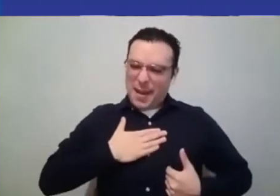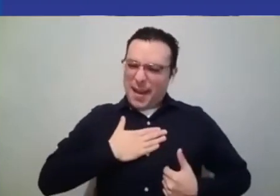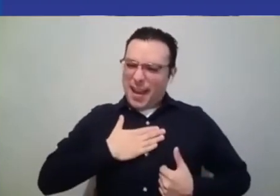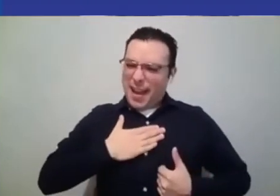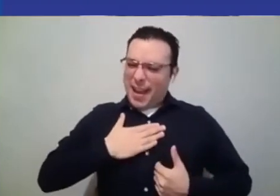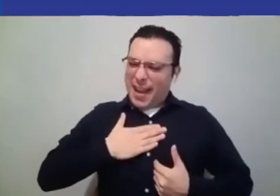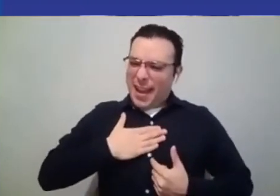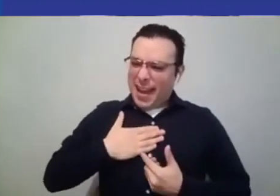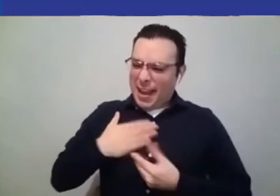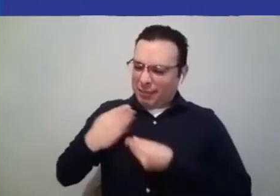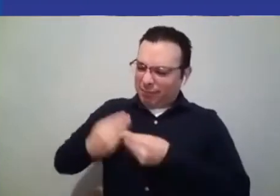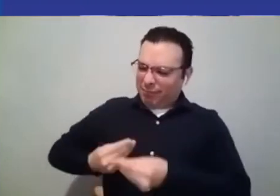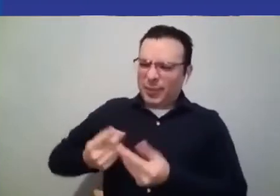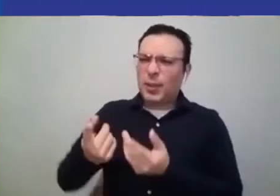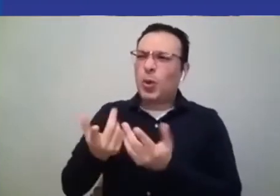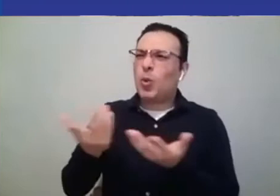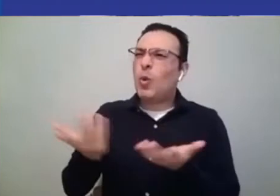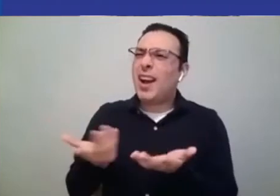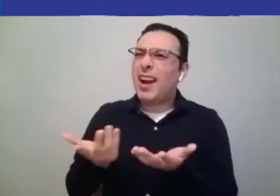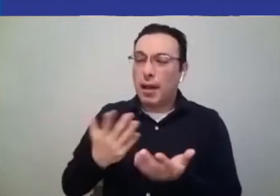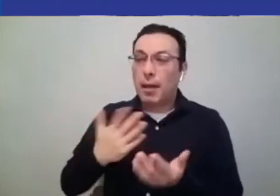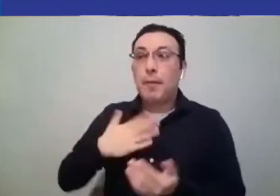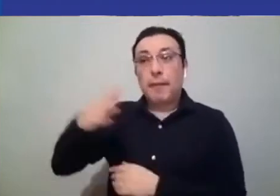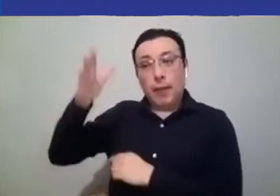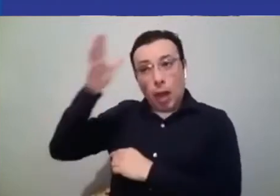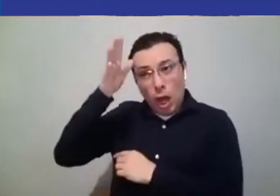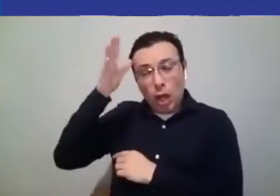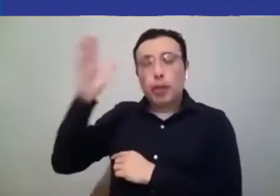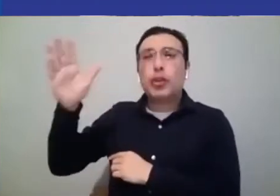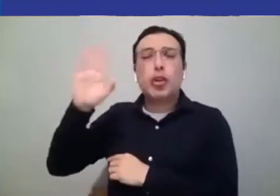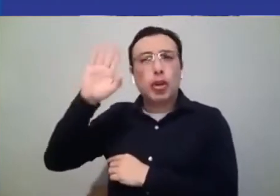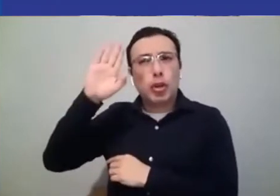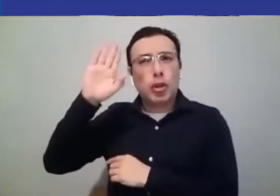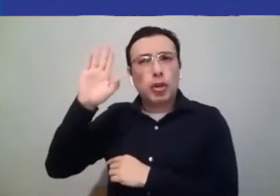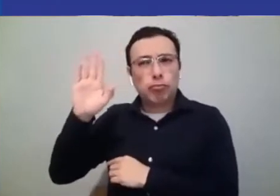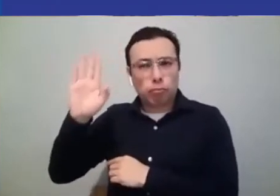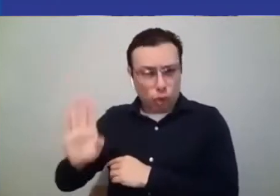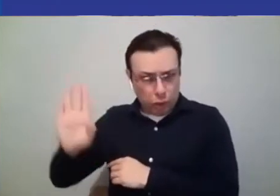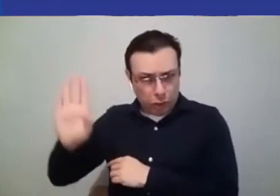was born in Brooklyn, but he was Greek. My grandparents are from Northern Greece.